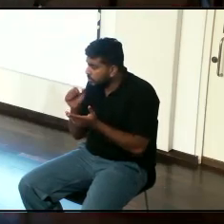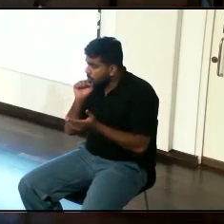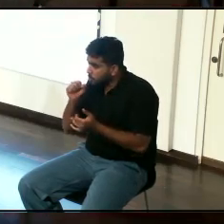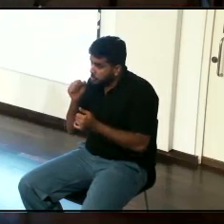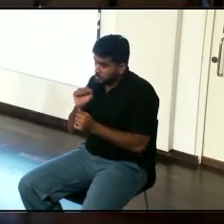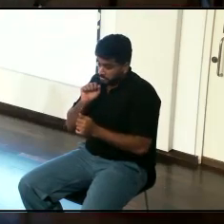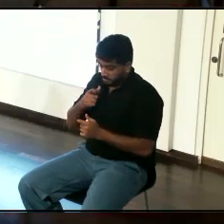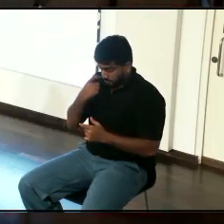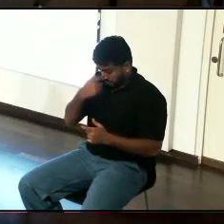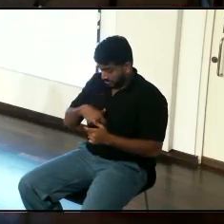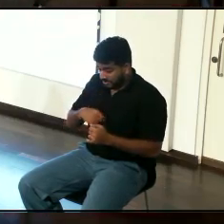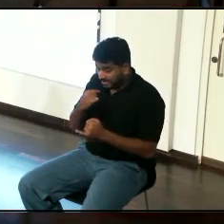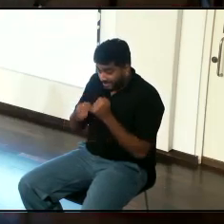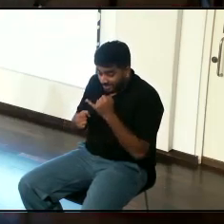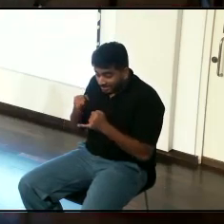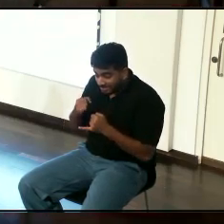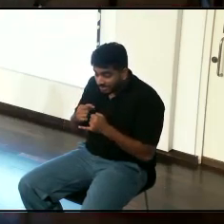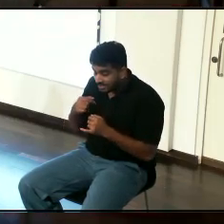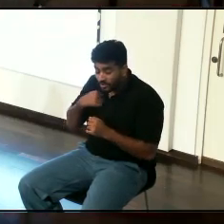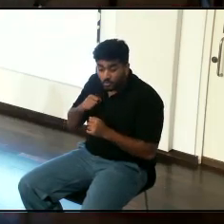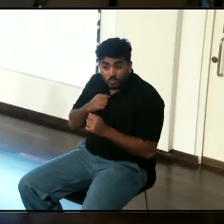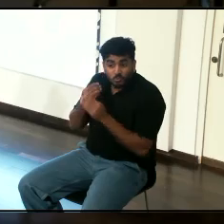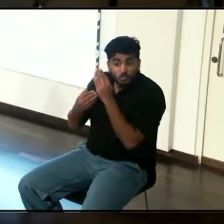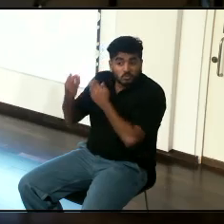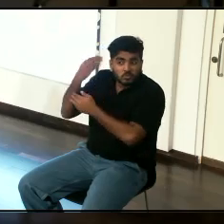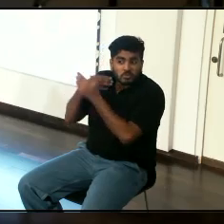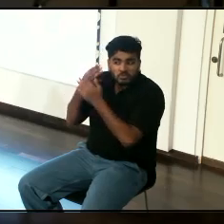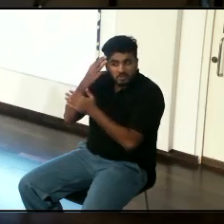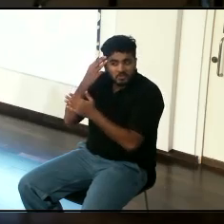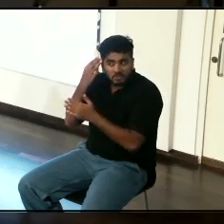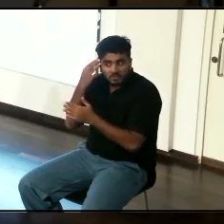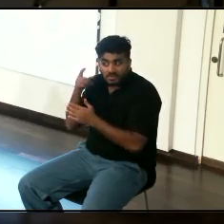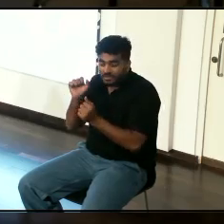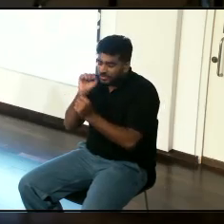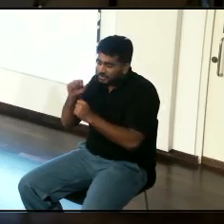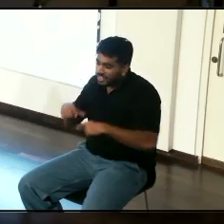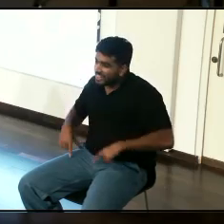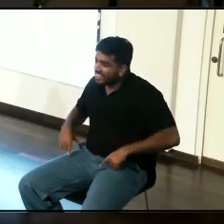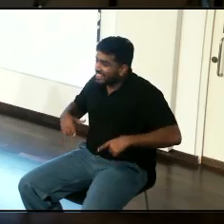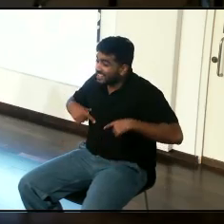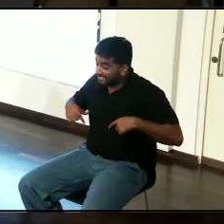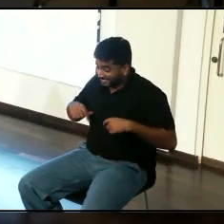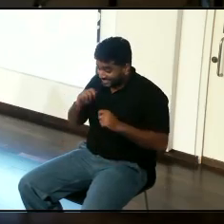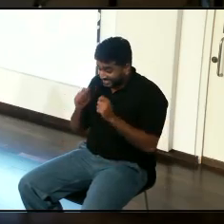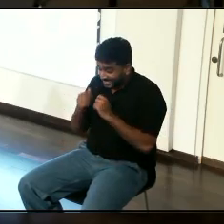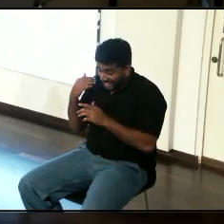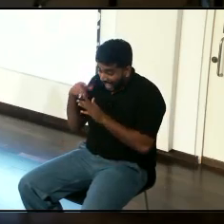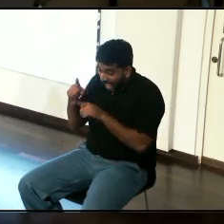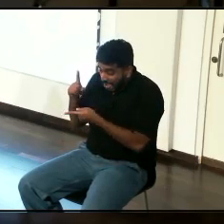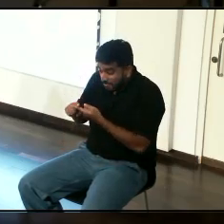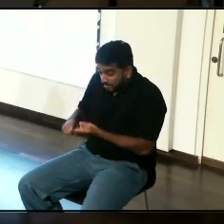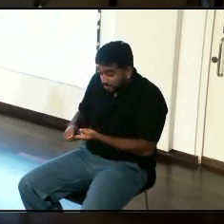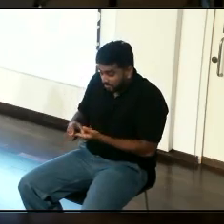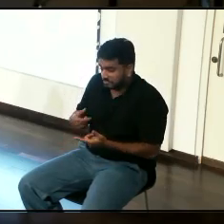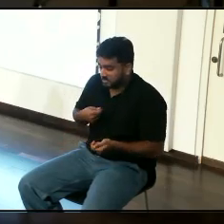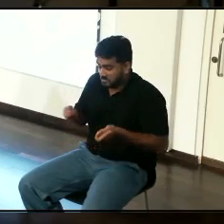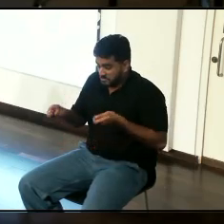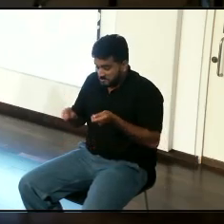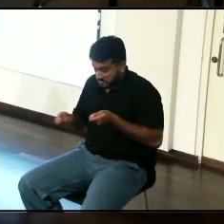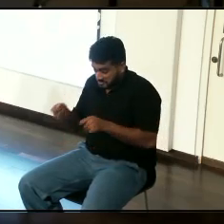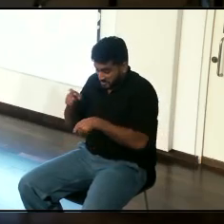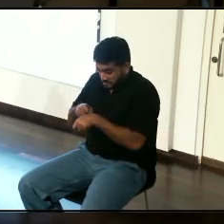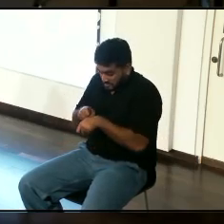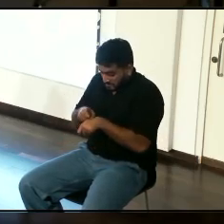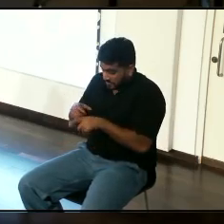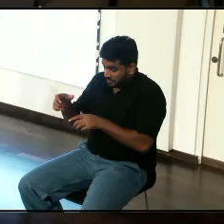their intimate memories, but it's also all these major life-changing events that happened in Goa. Colonization, the